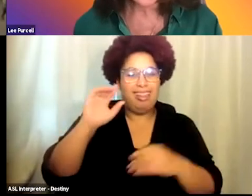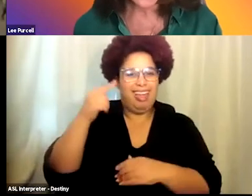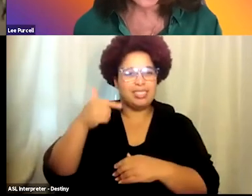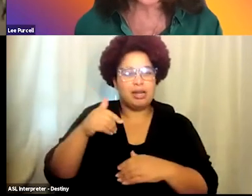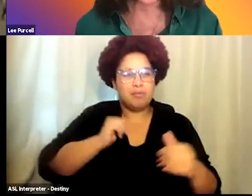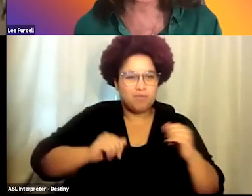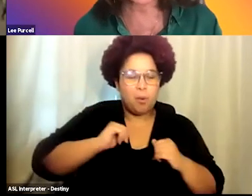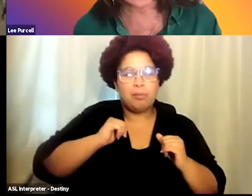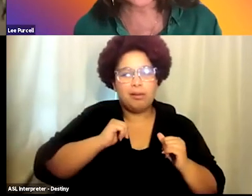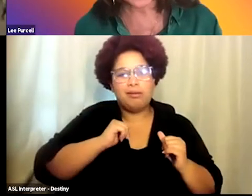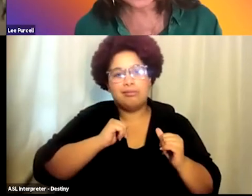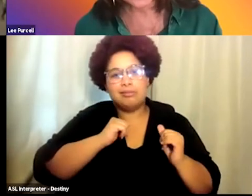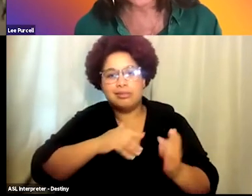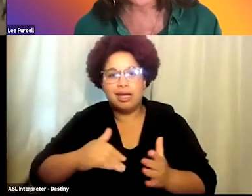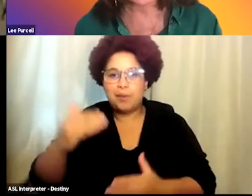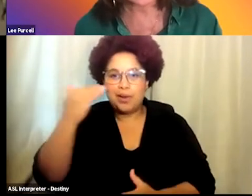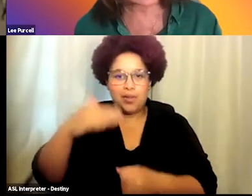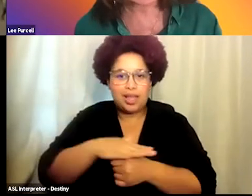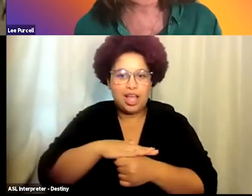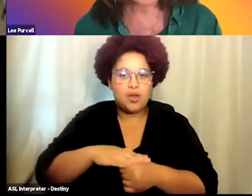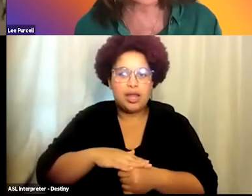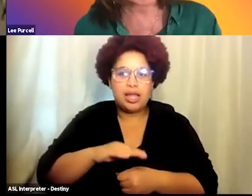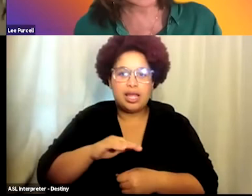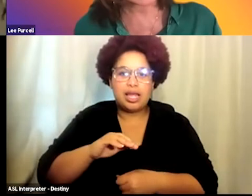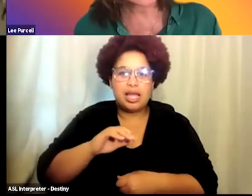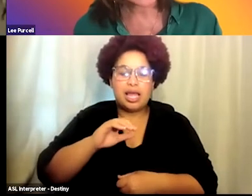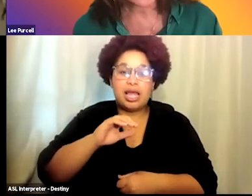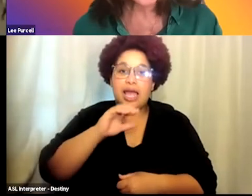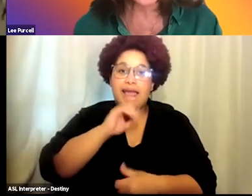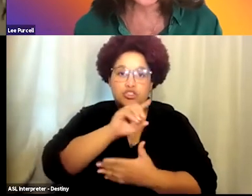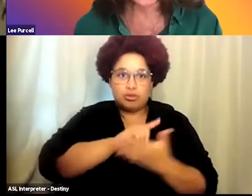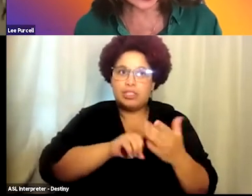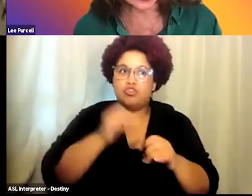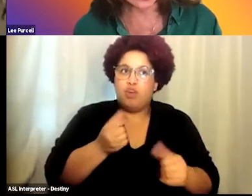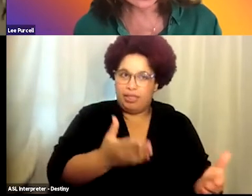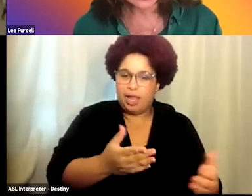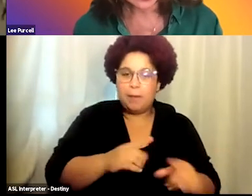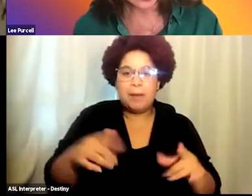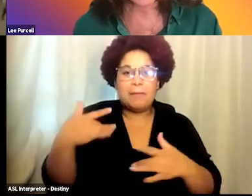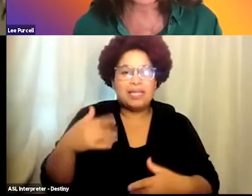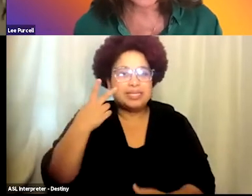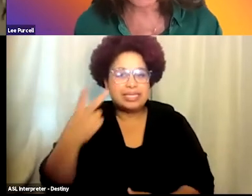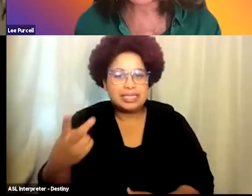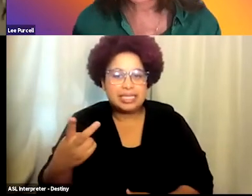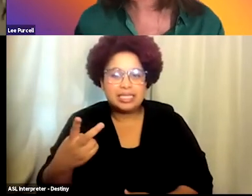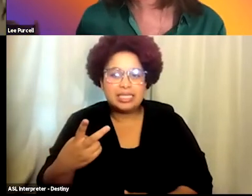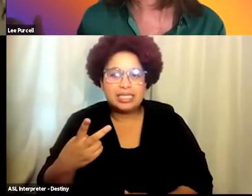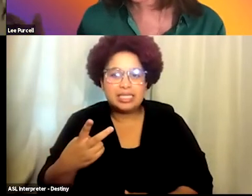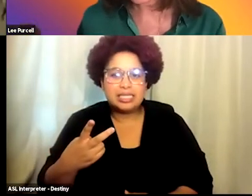London. So I know that scene really well. And trust me, ageism is very strong there. We just get to see the